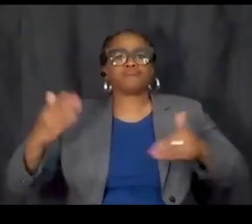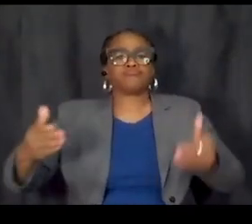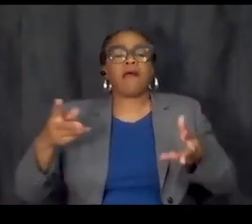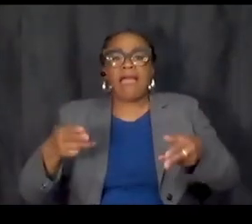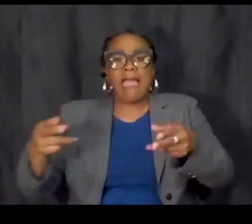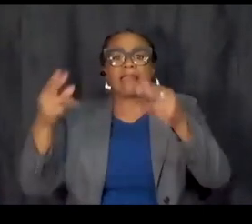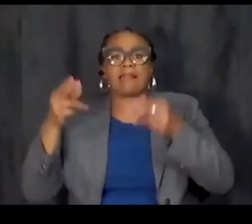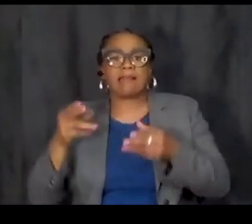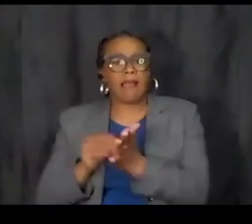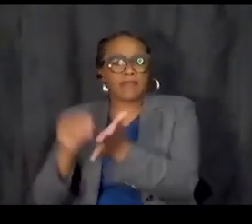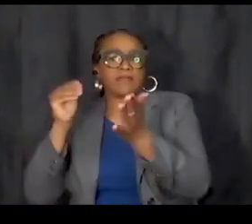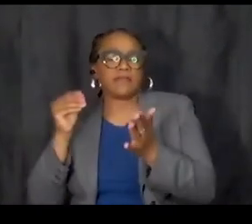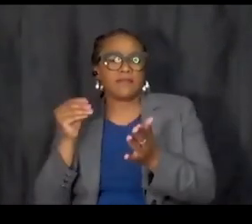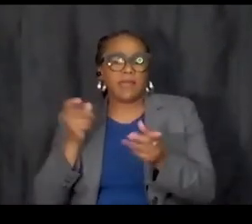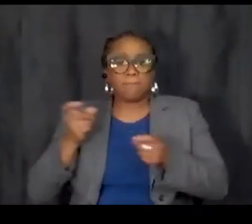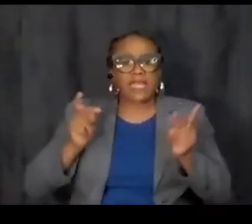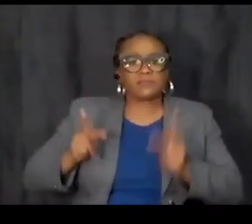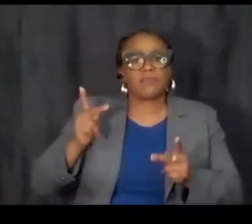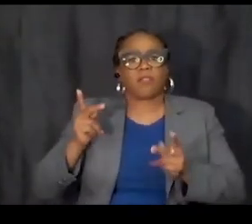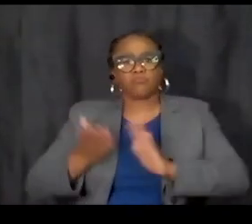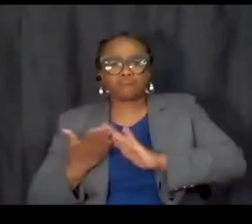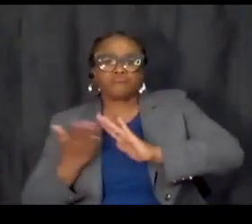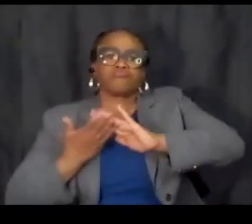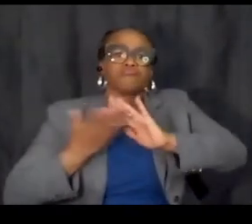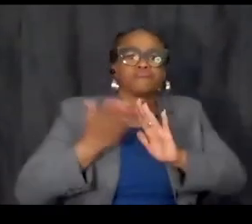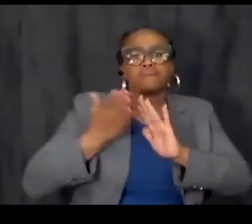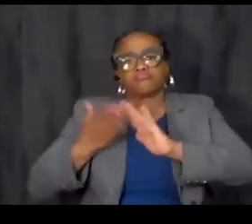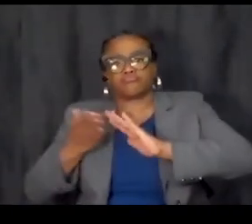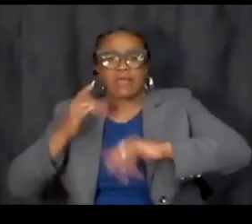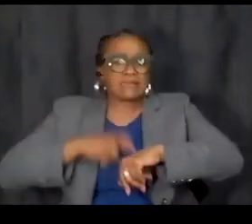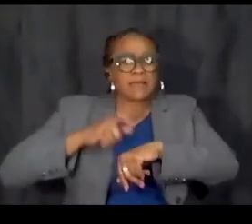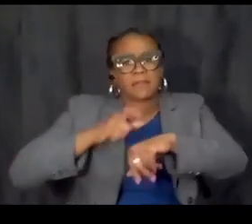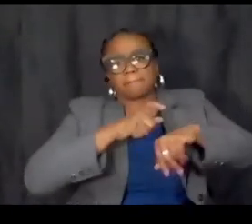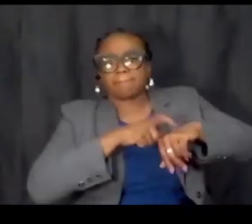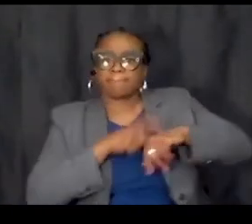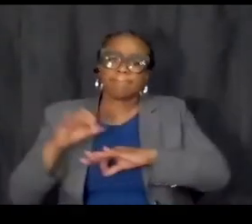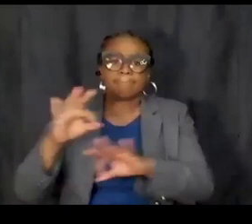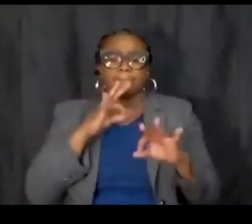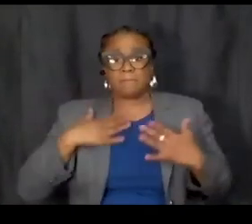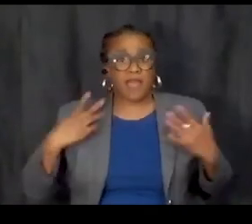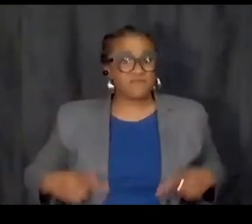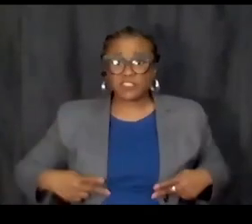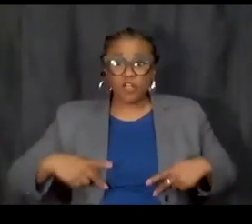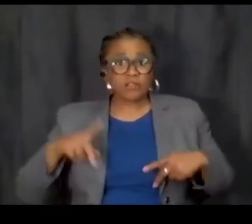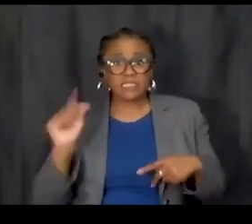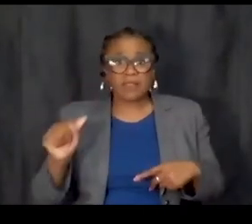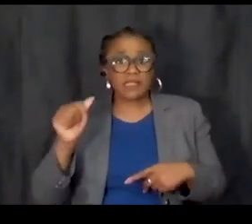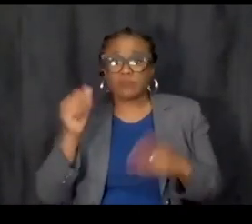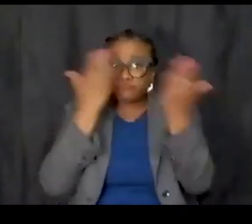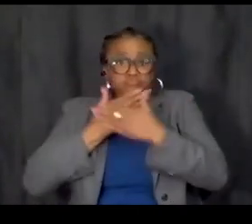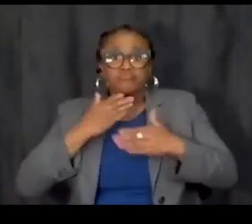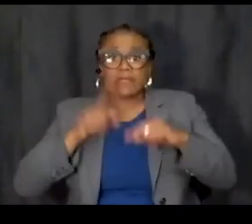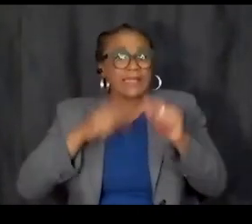could get things done on deadline. So I literally made my physical disability invisible by being, you know, excellent.